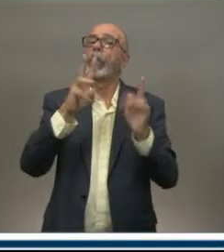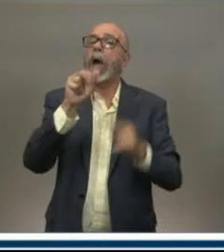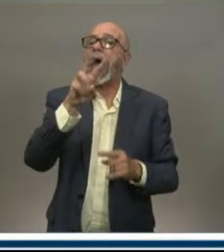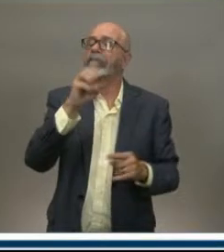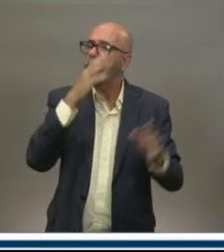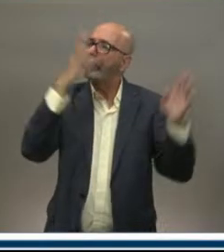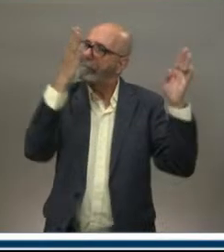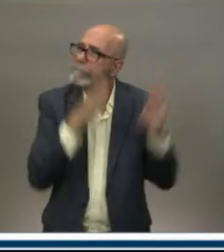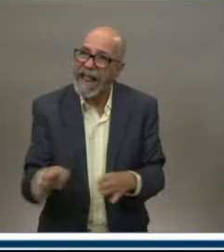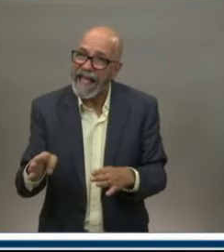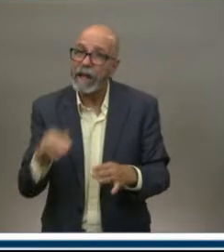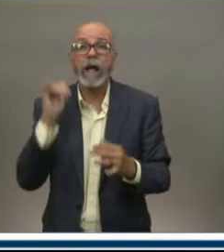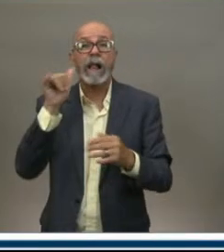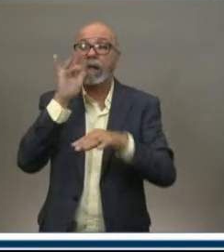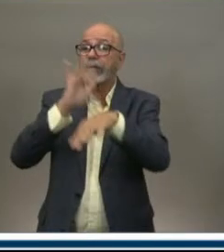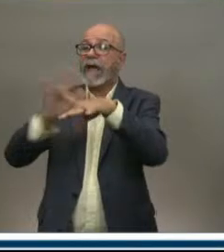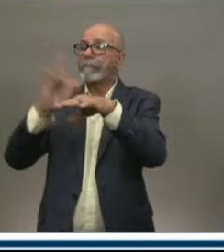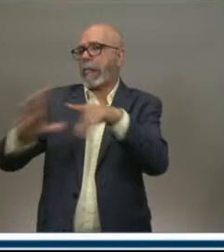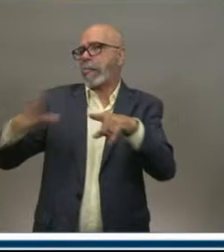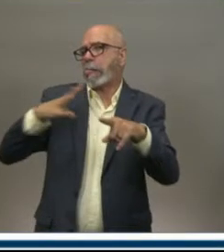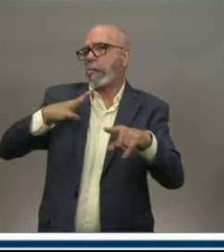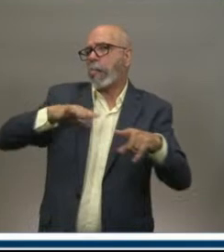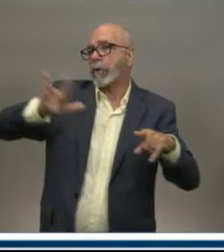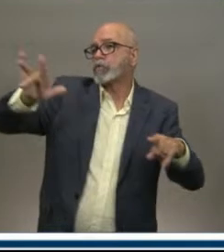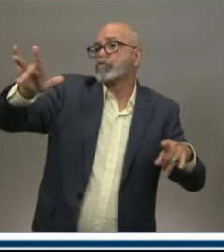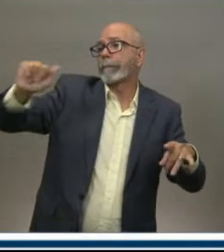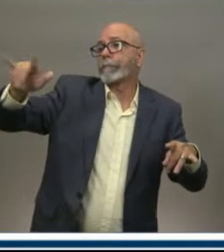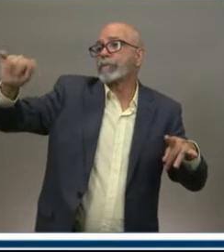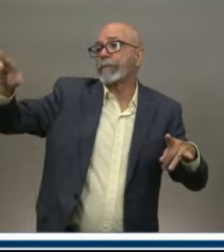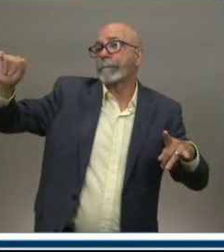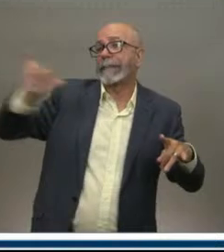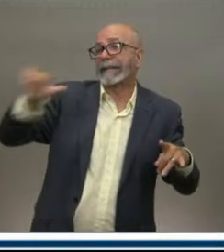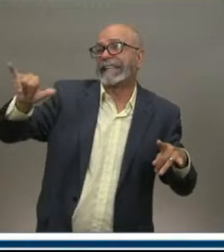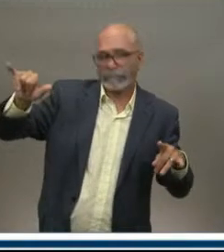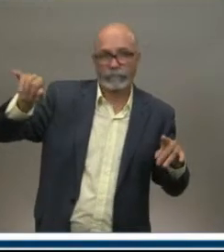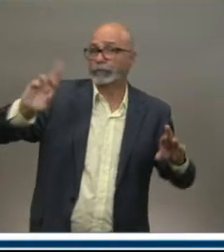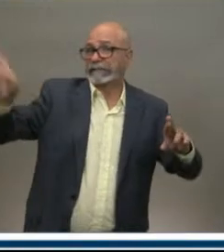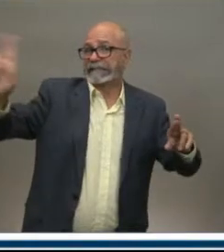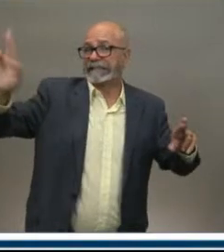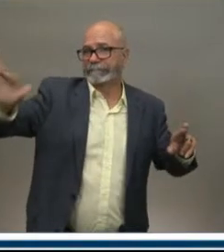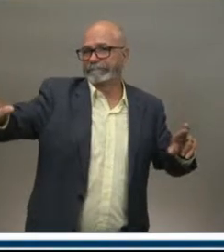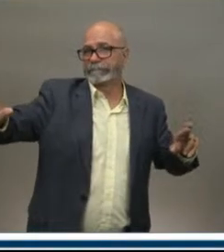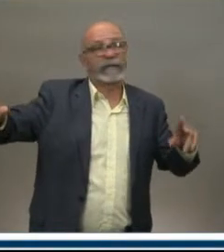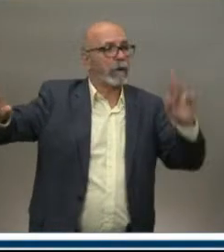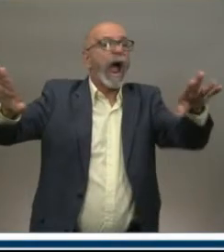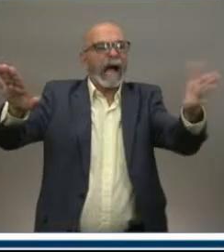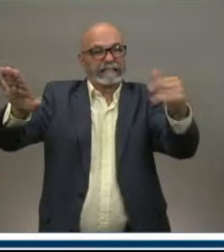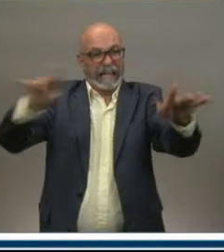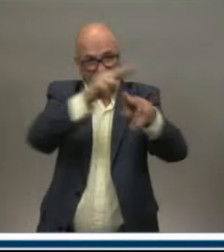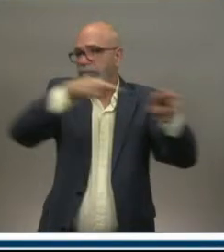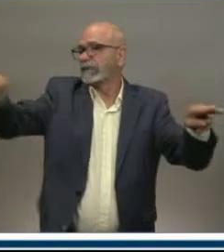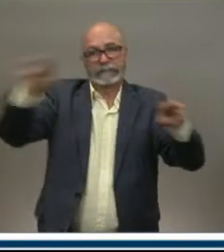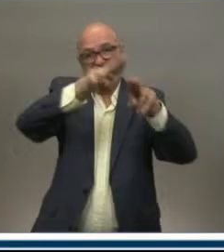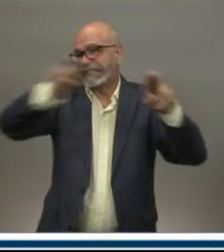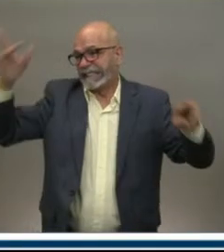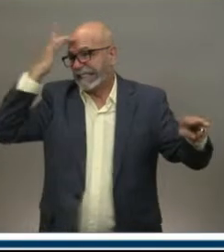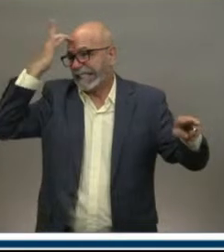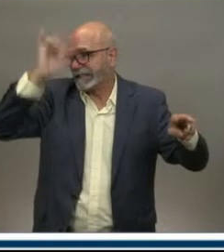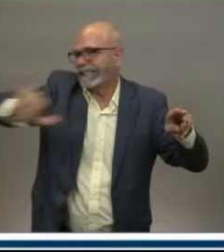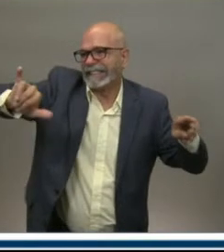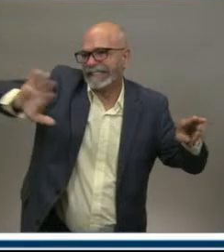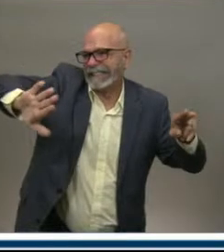vacancies within facilities to act as COVID wards or areas where they